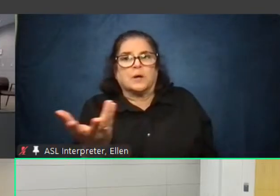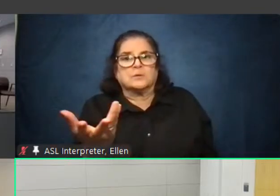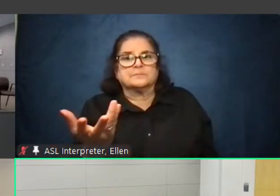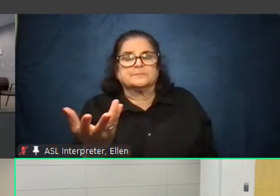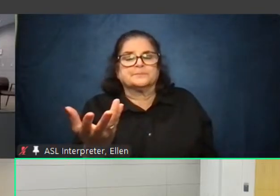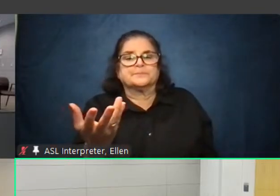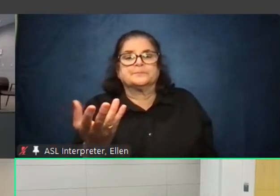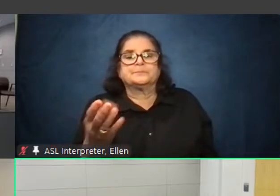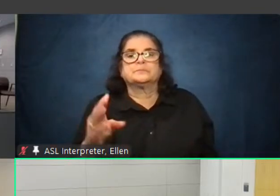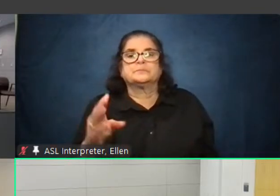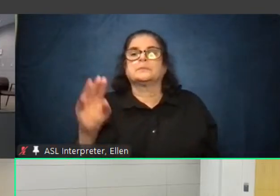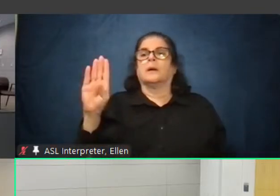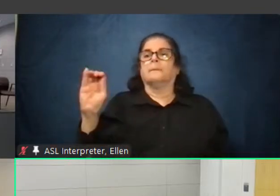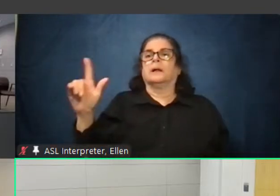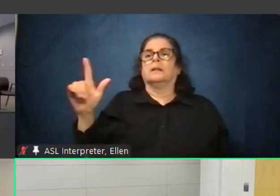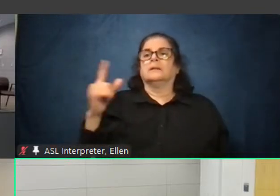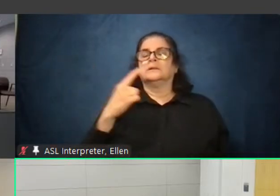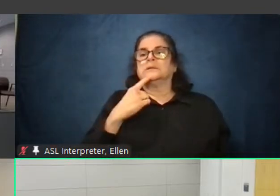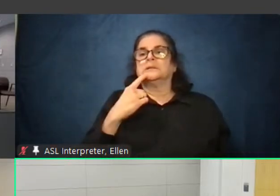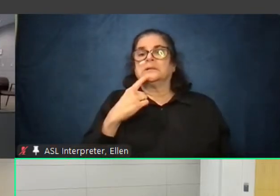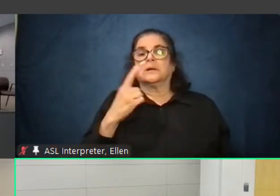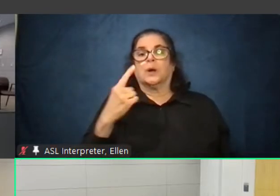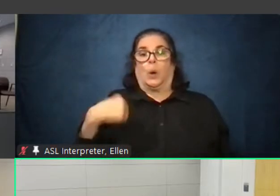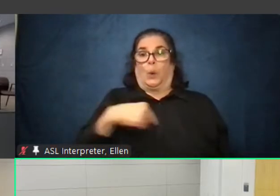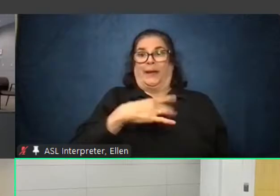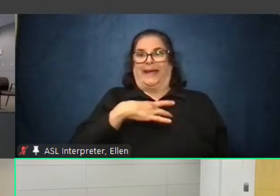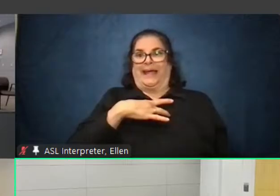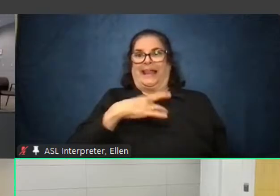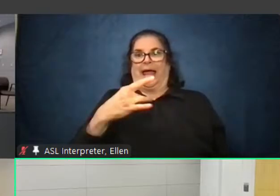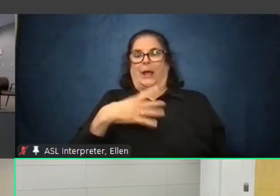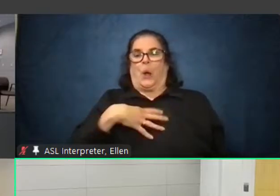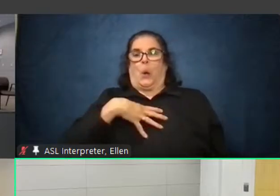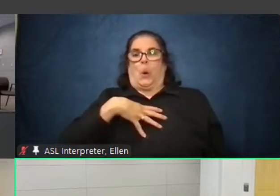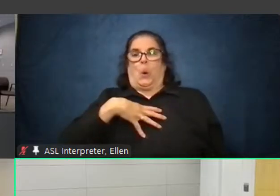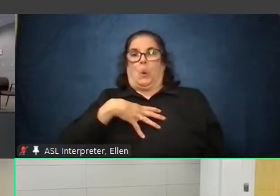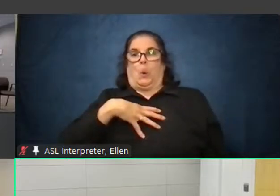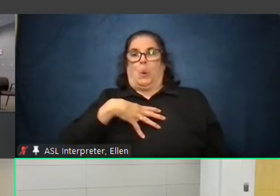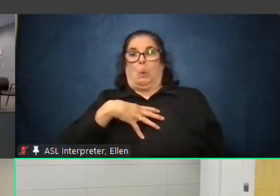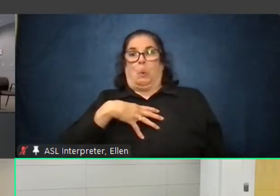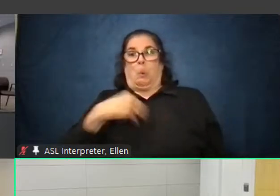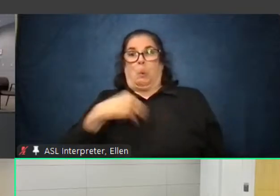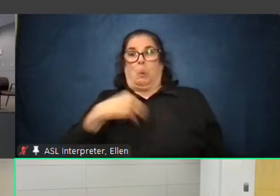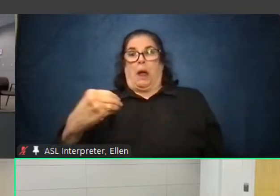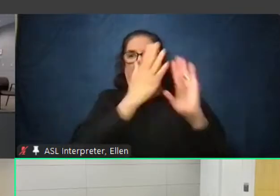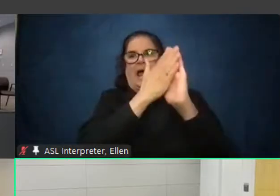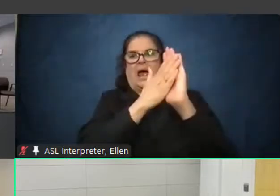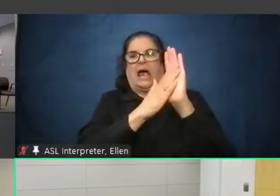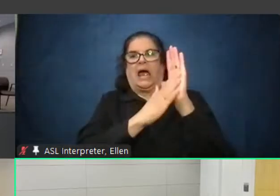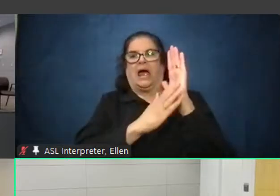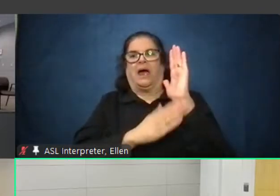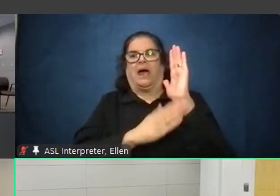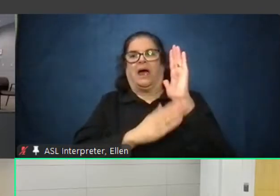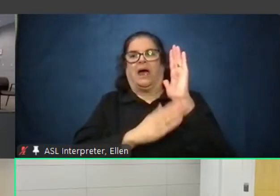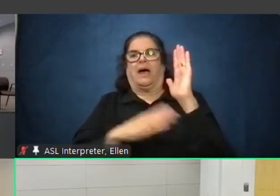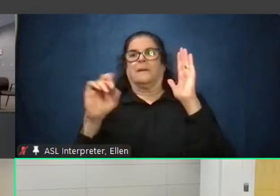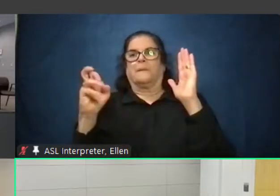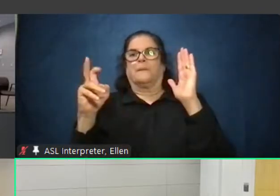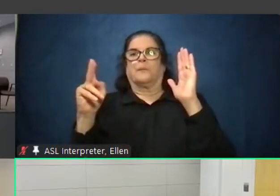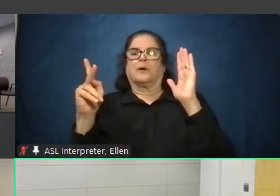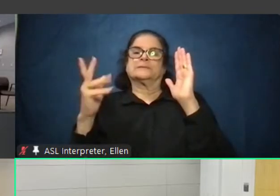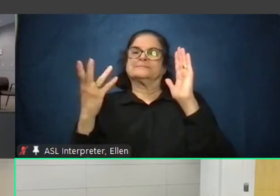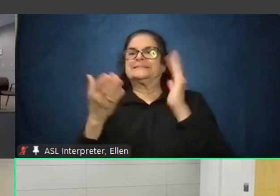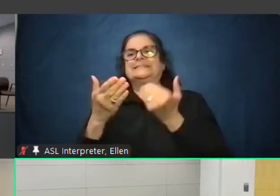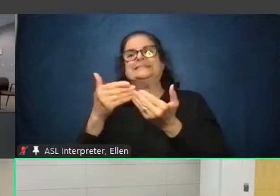So we generally really like white glazed brick, subway tile glazed brick. It's just a color that from a maintainability standpoint serves very well for